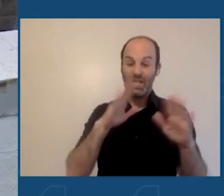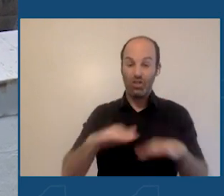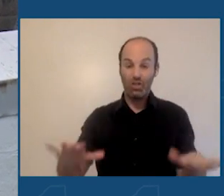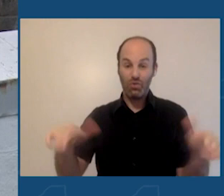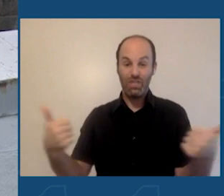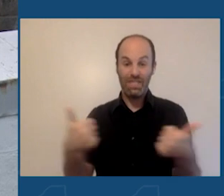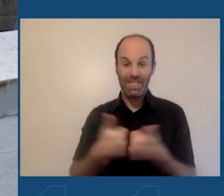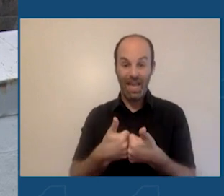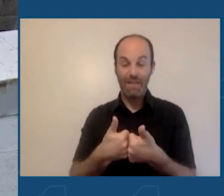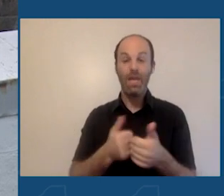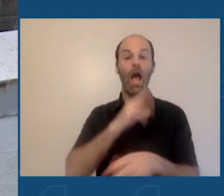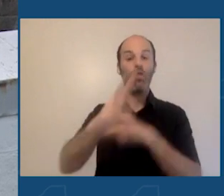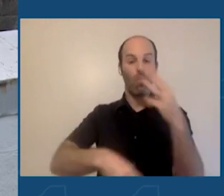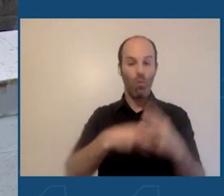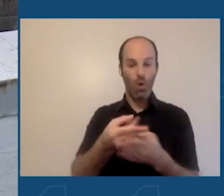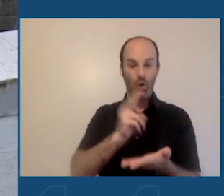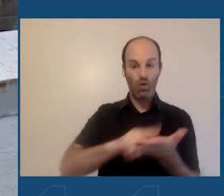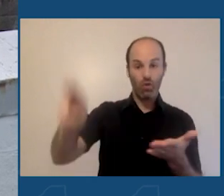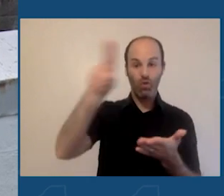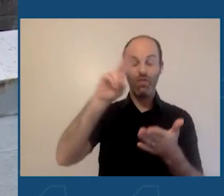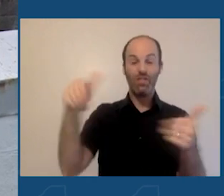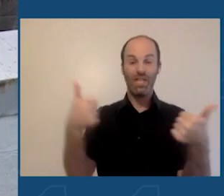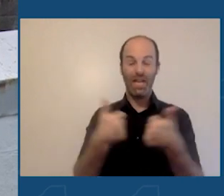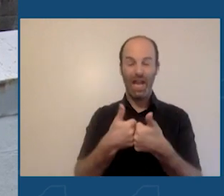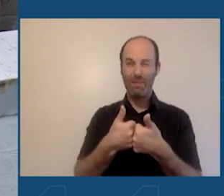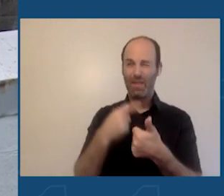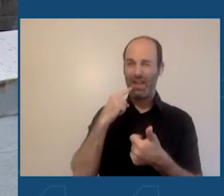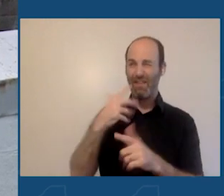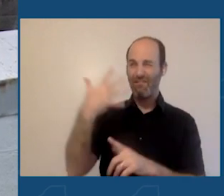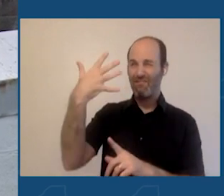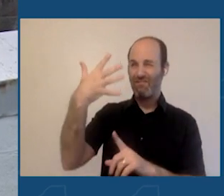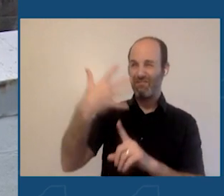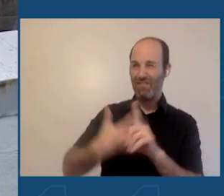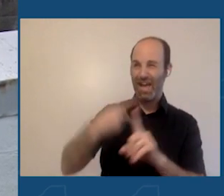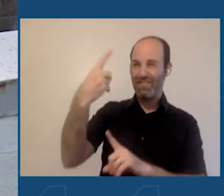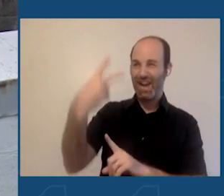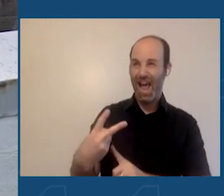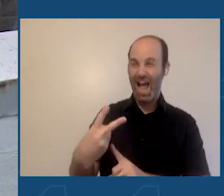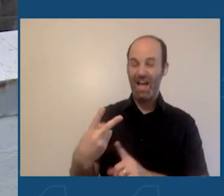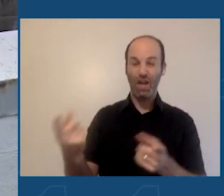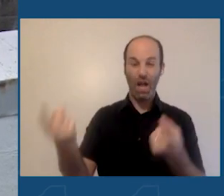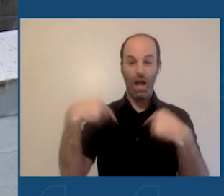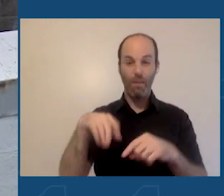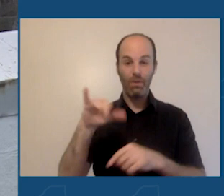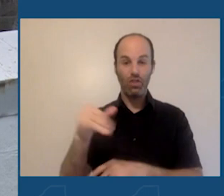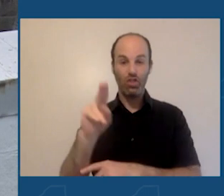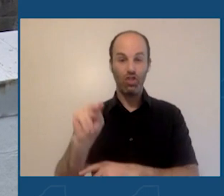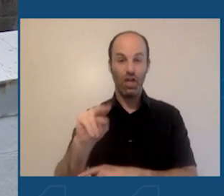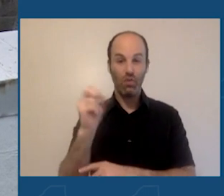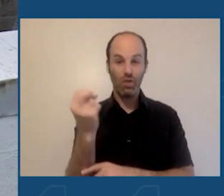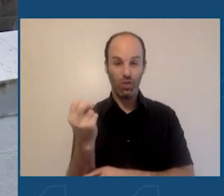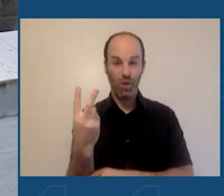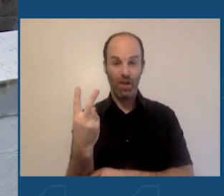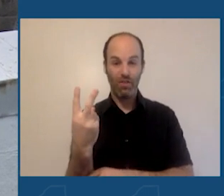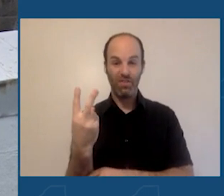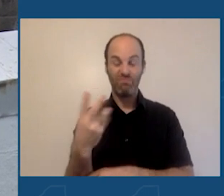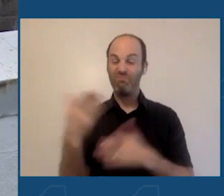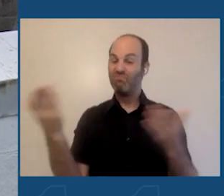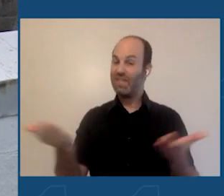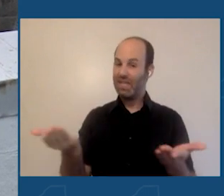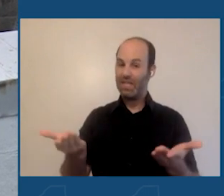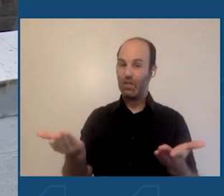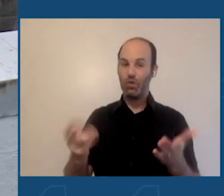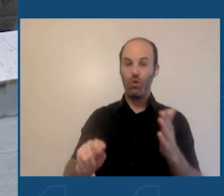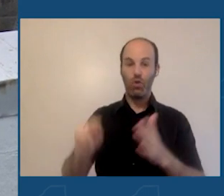which I think is about 5.5 months away, coming here on January 12th. We in the North Country are well aware that without